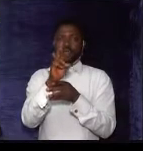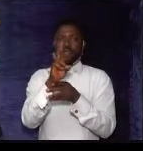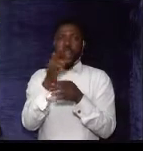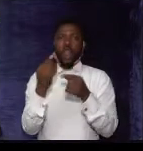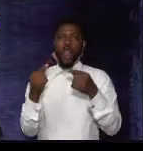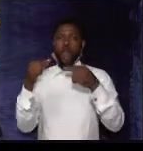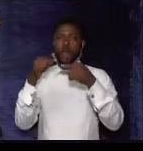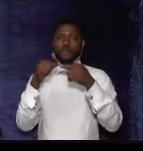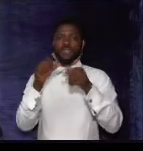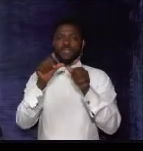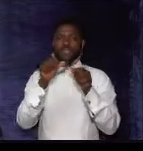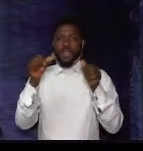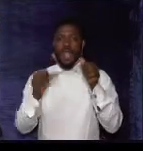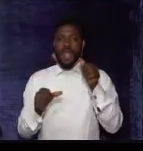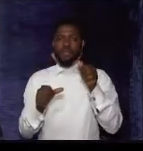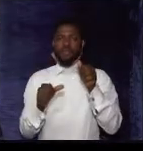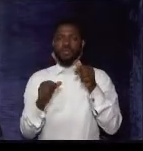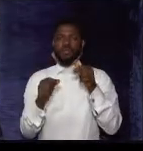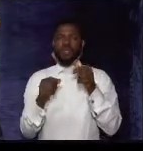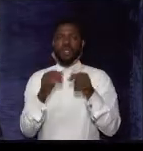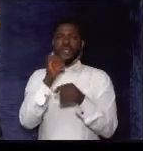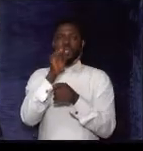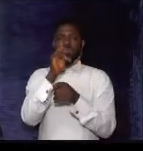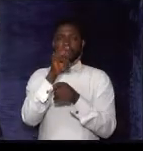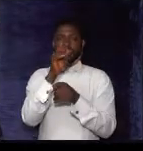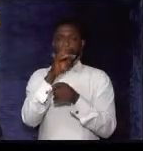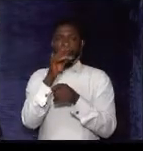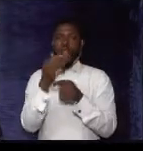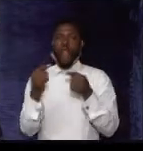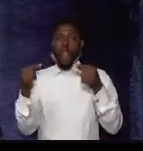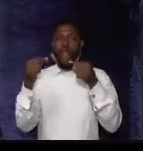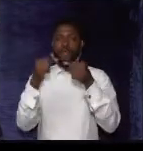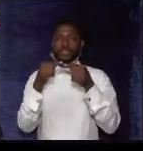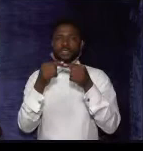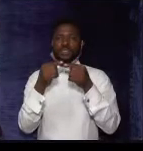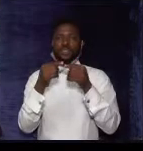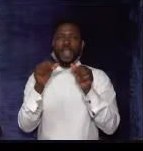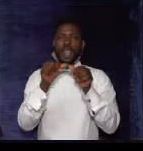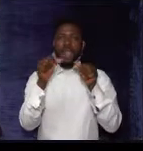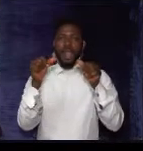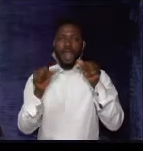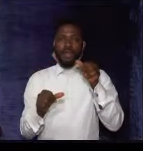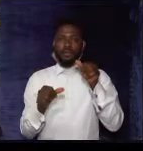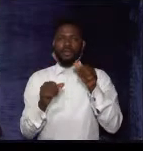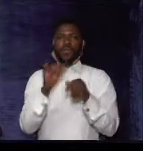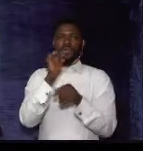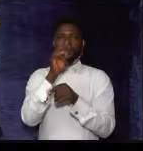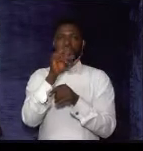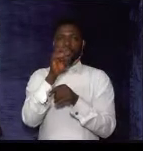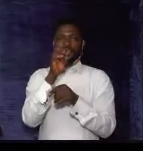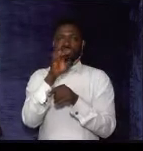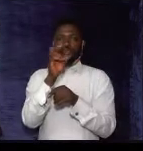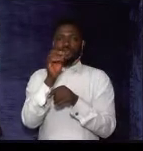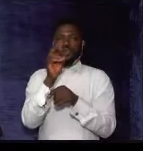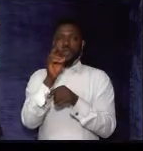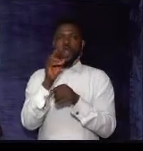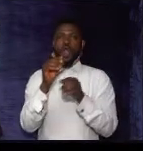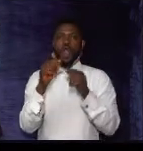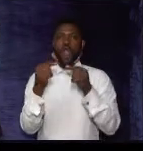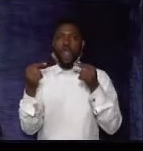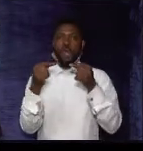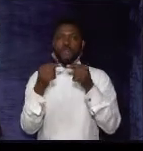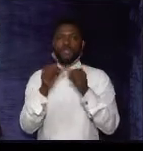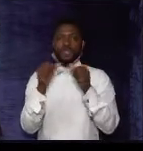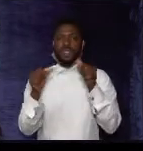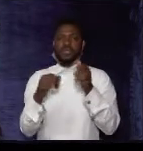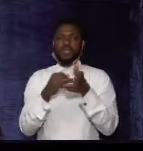interior opposite angles. Say that with me: interior opposite angles. Interior opposite angles.